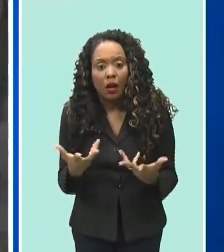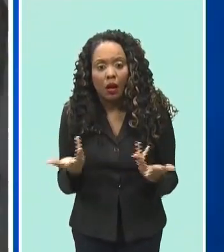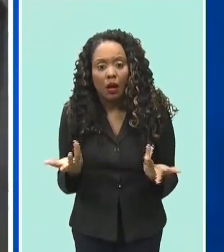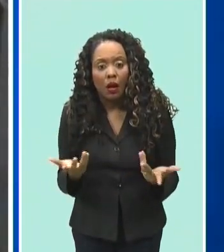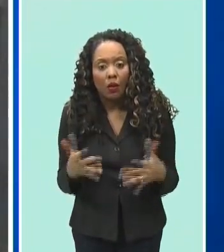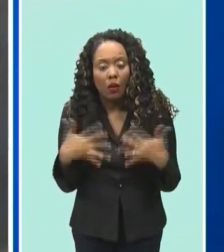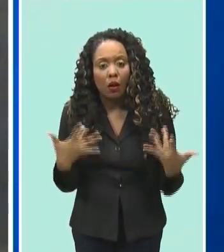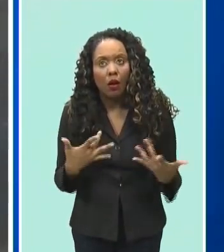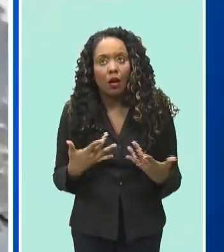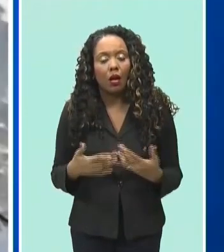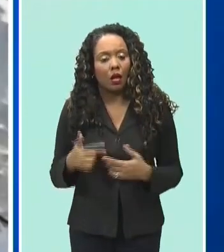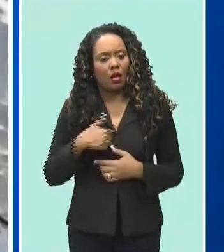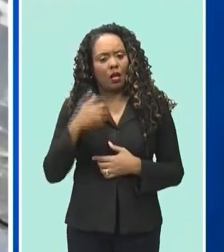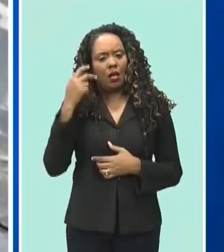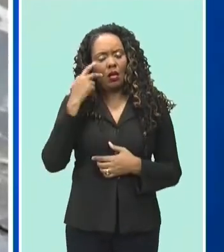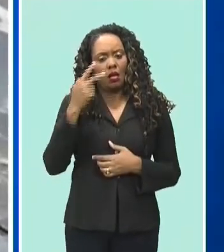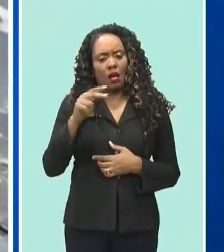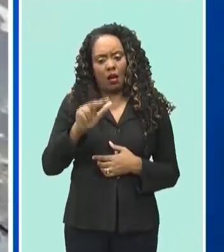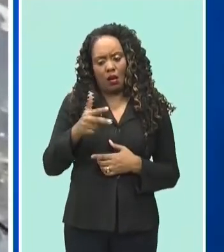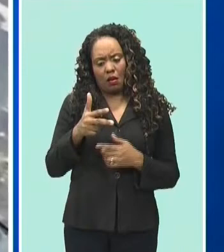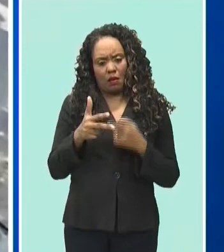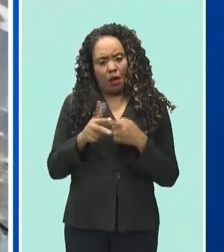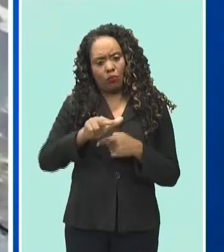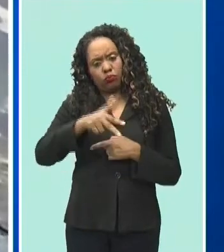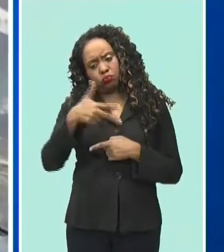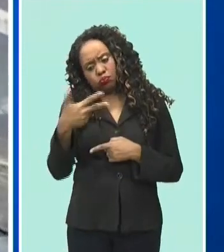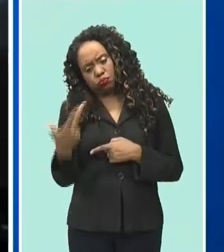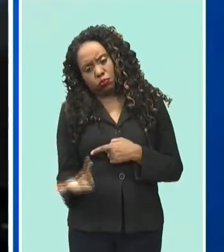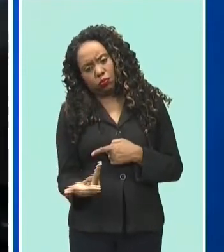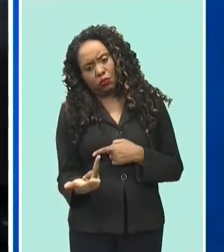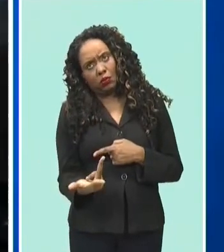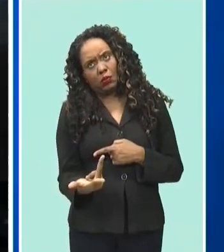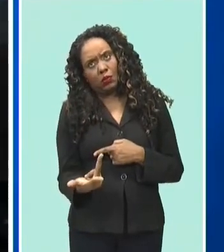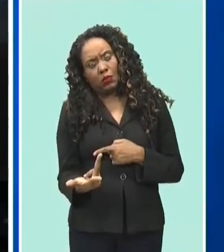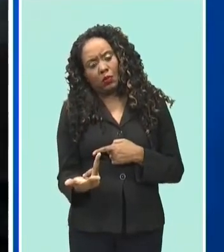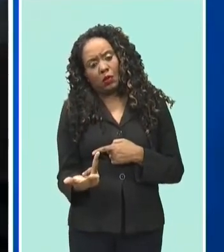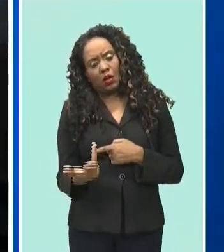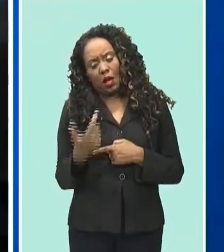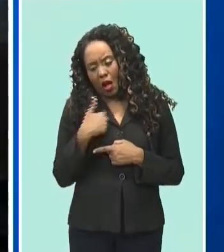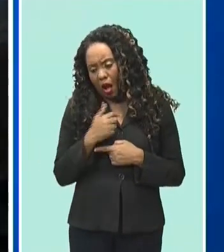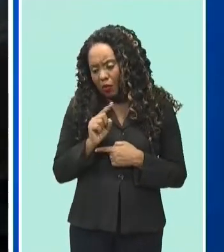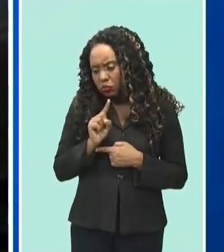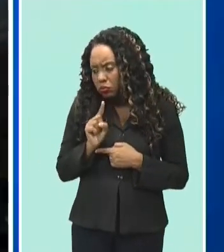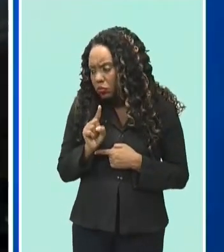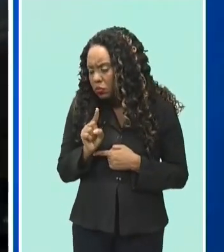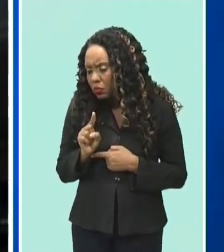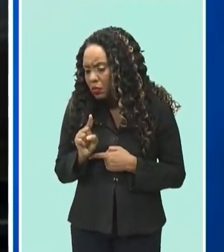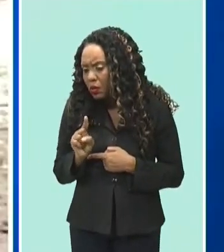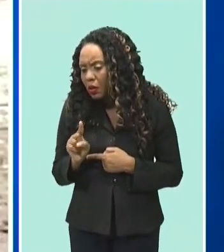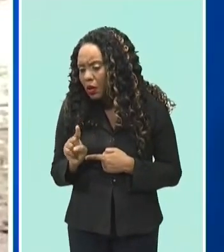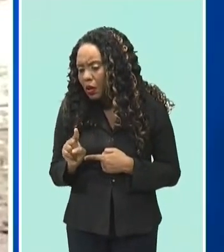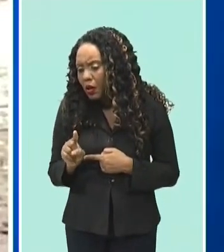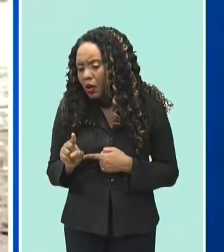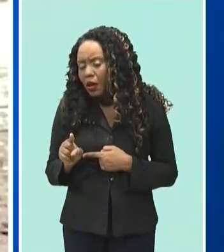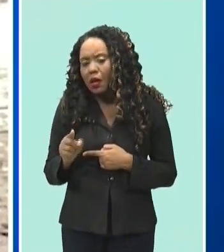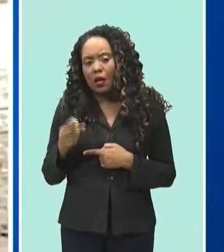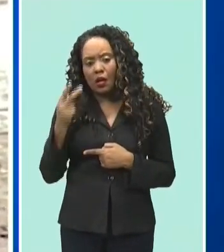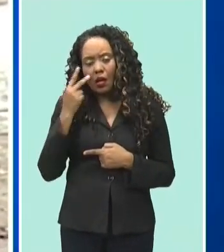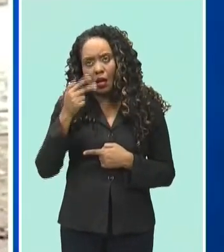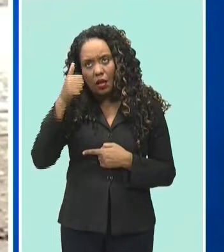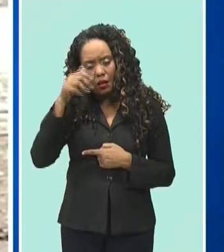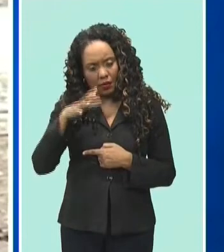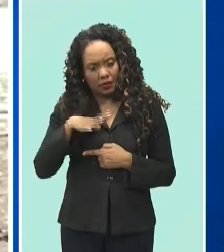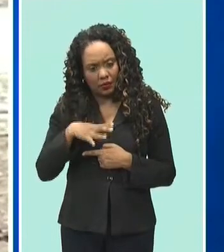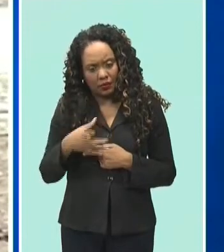I saw a vehicle was turned over, and then I came closer to the vehicle and I saw that it was John Briceno coming out